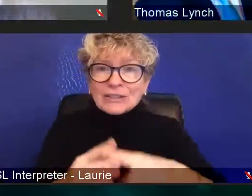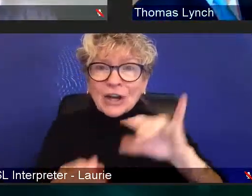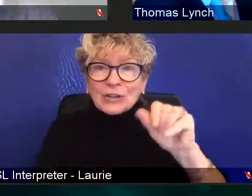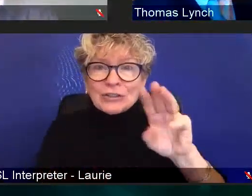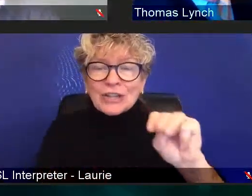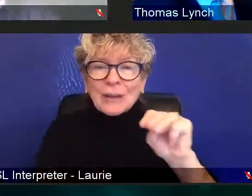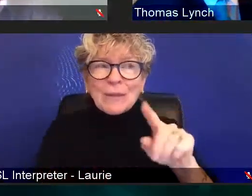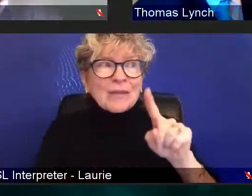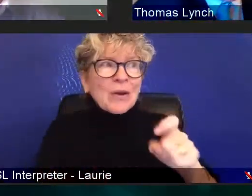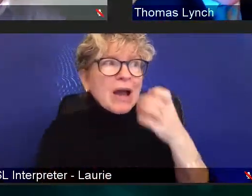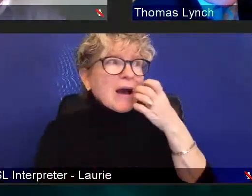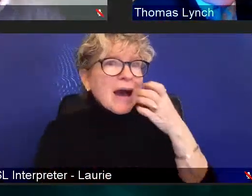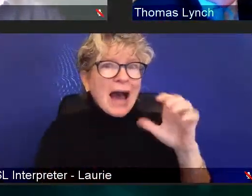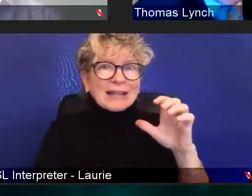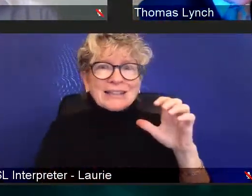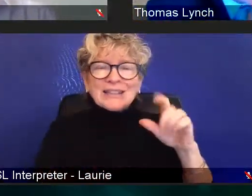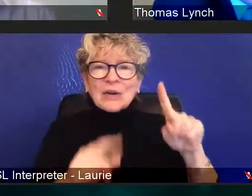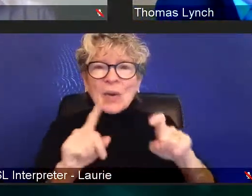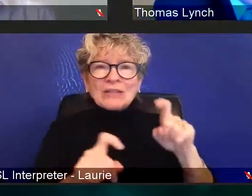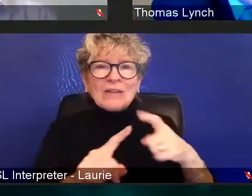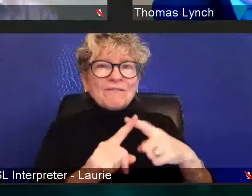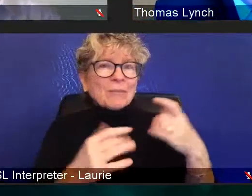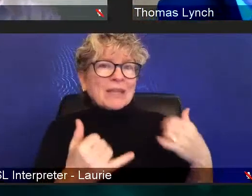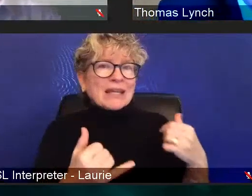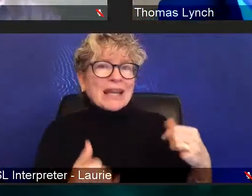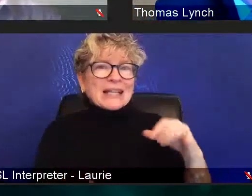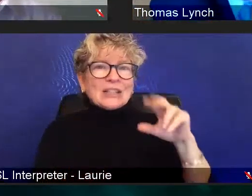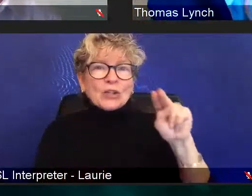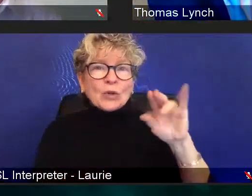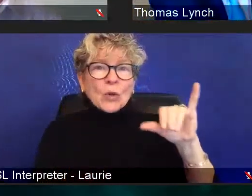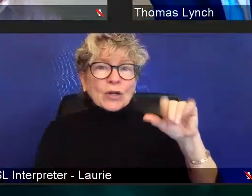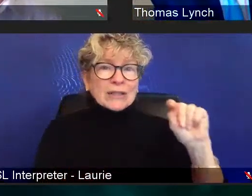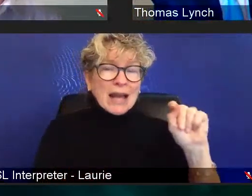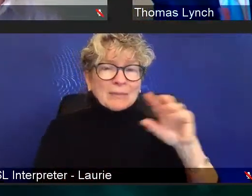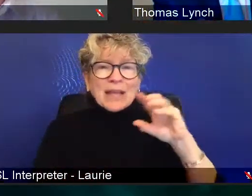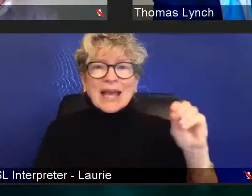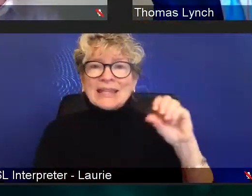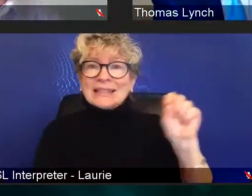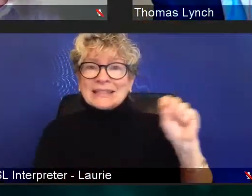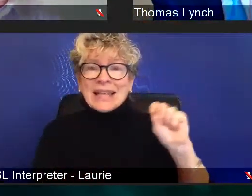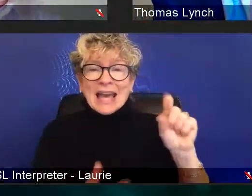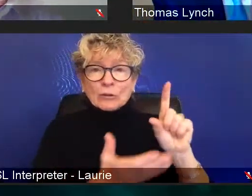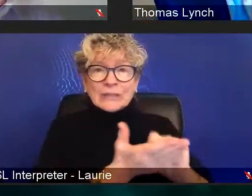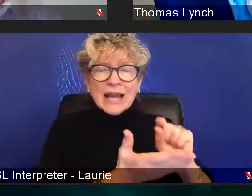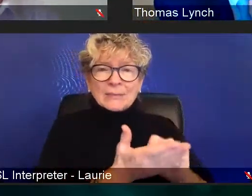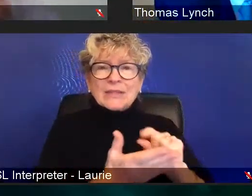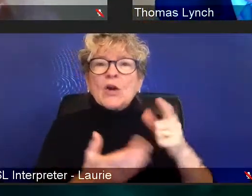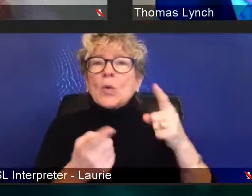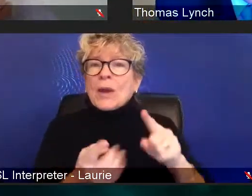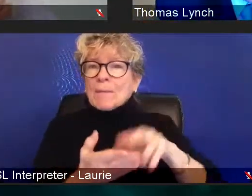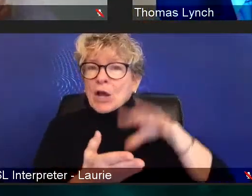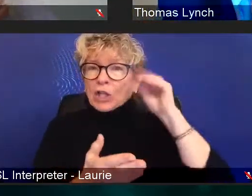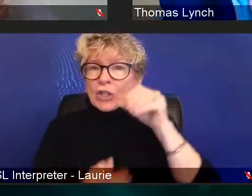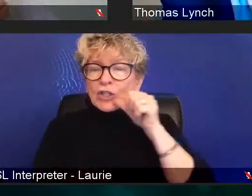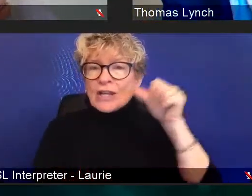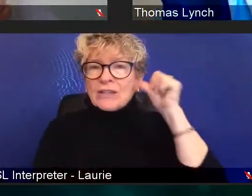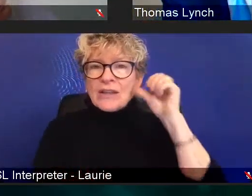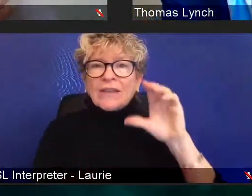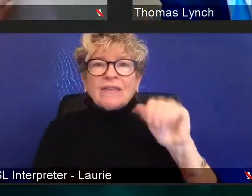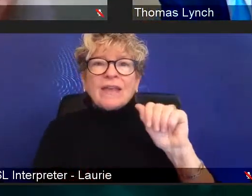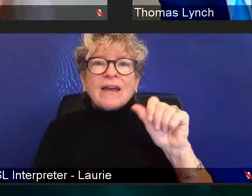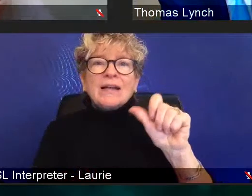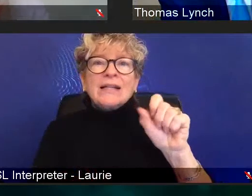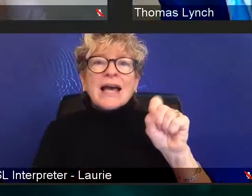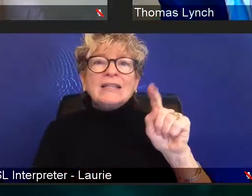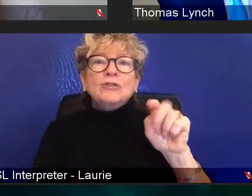from today's Seattle Times and New York Times, which is, we learned yesterday that the AstraZeneca vaccine